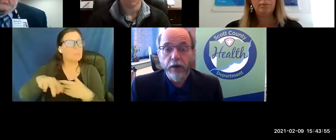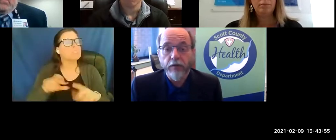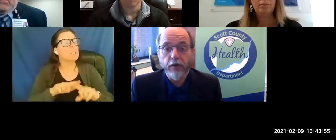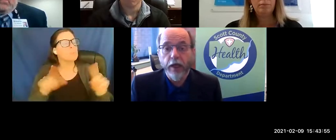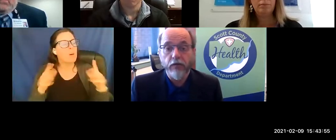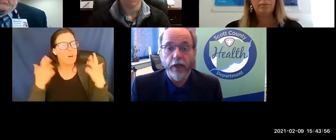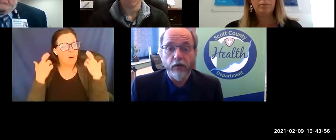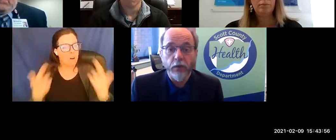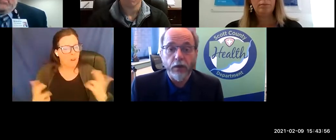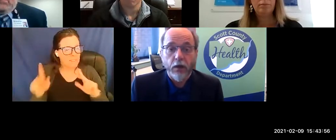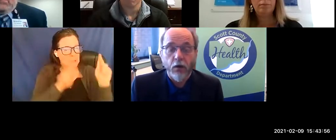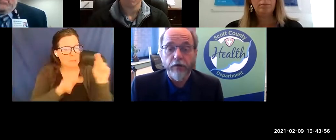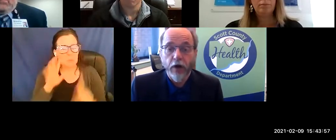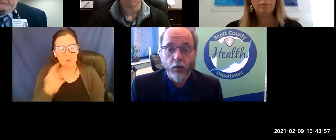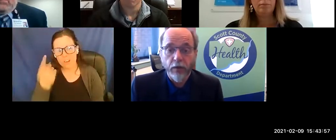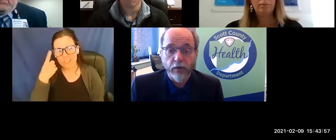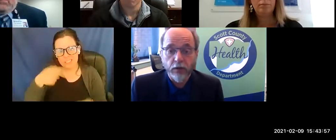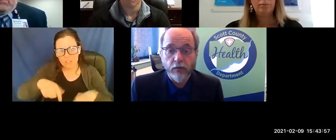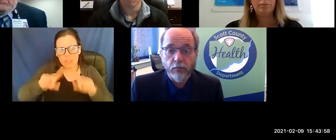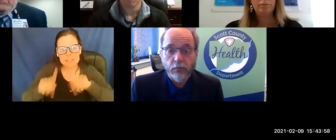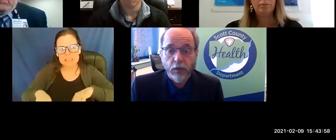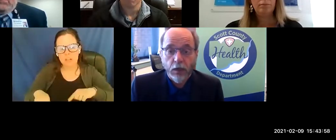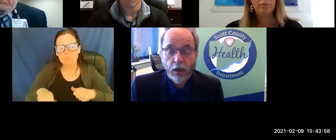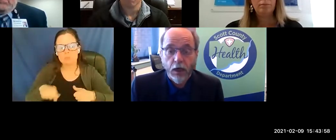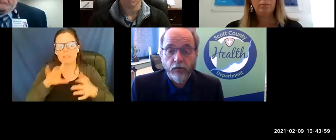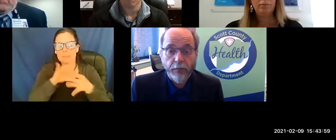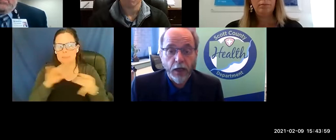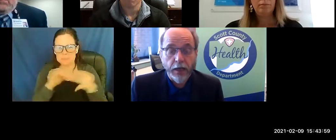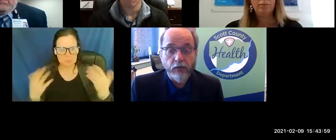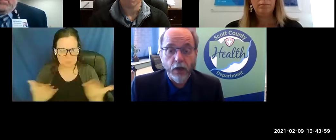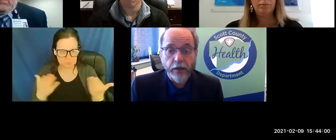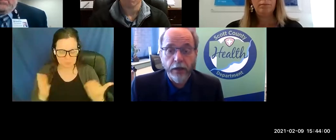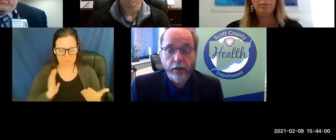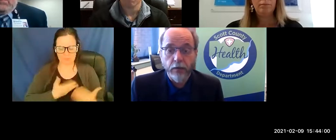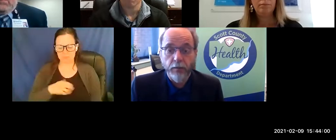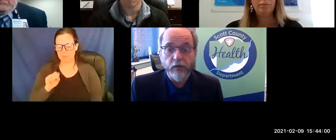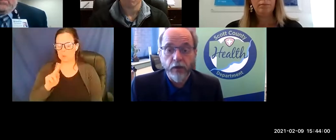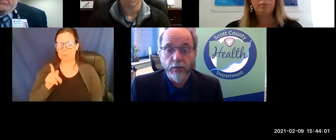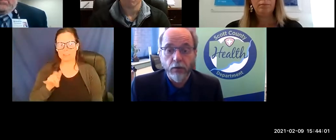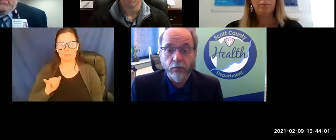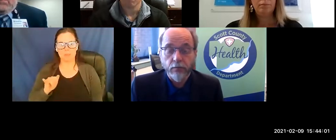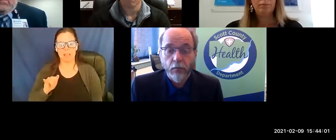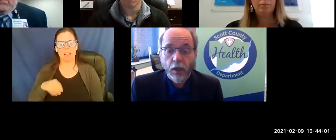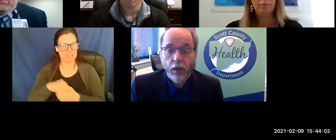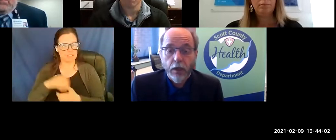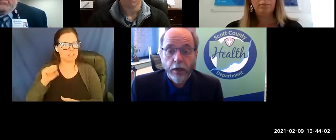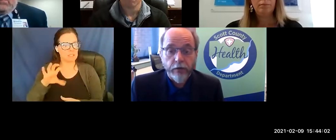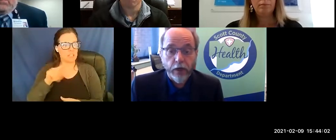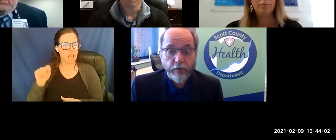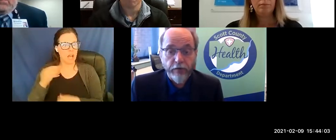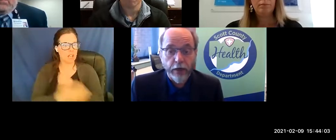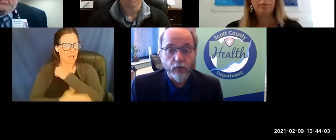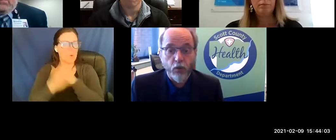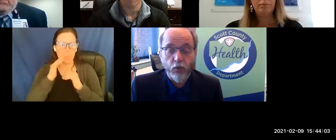away from today's announcement are the following messages. Our supply in Scott County will be stable.